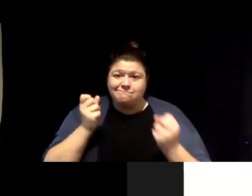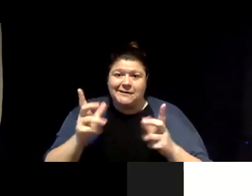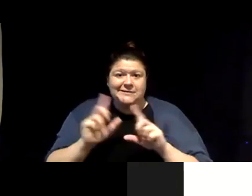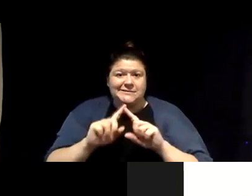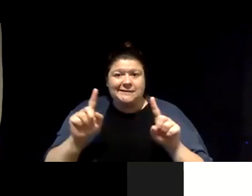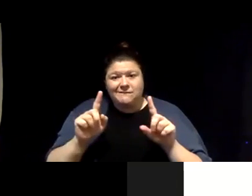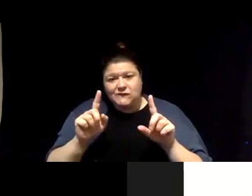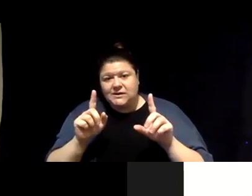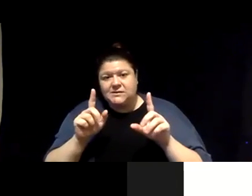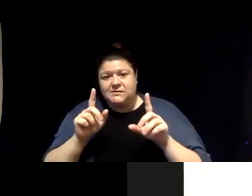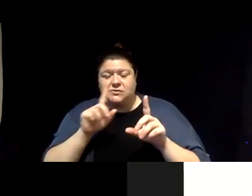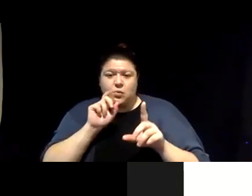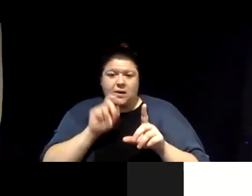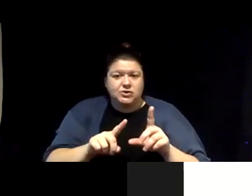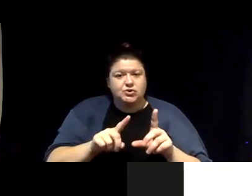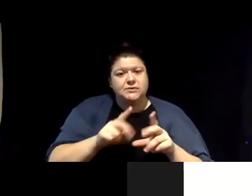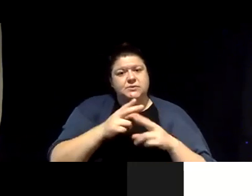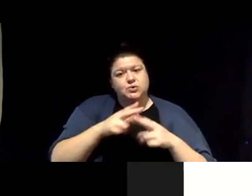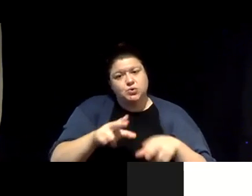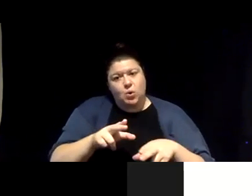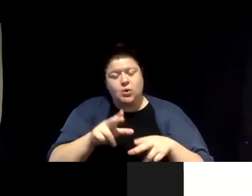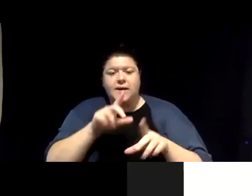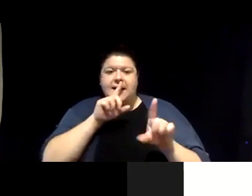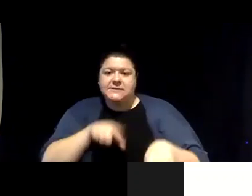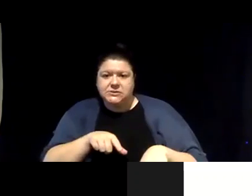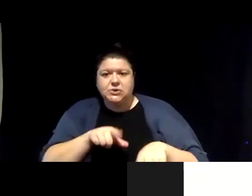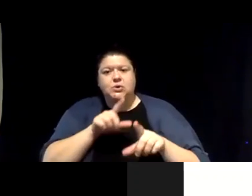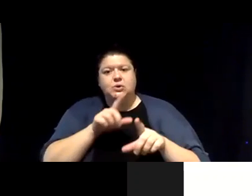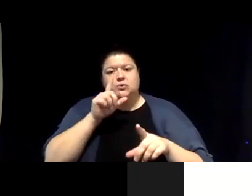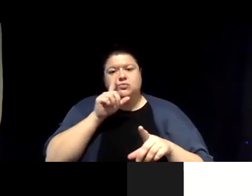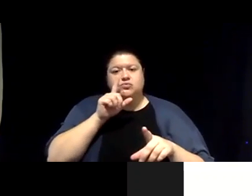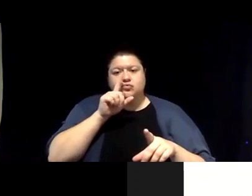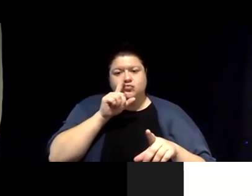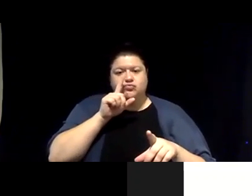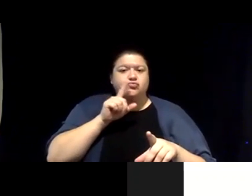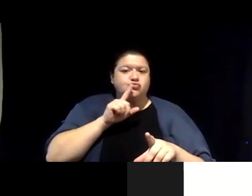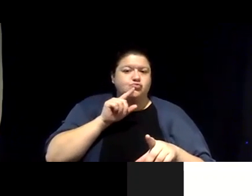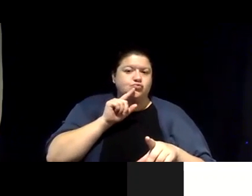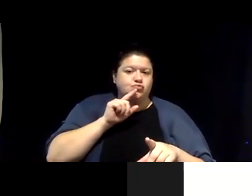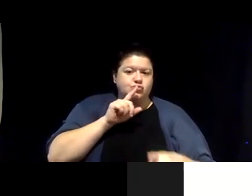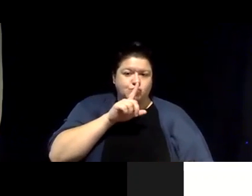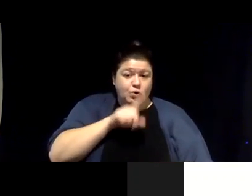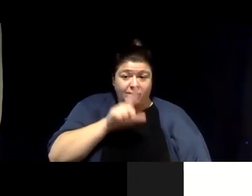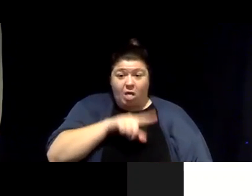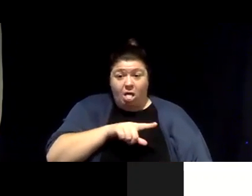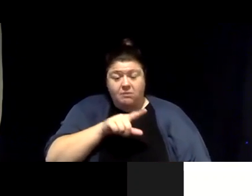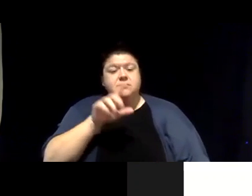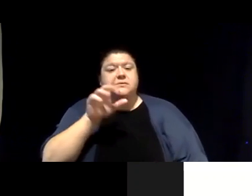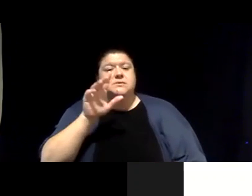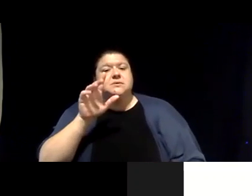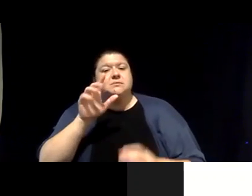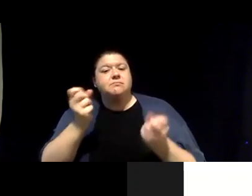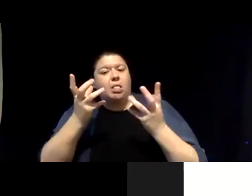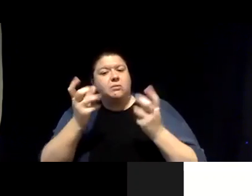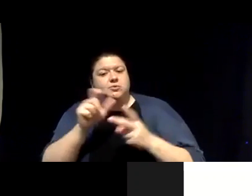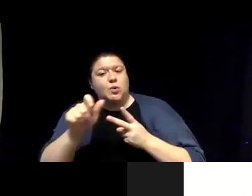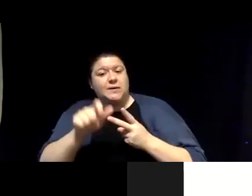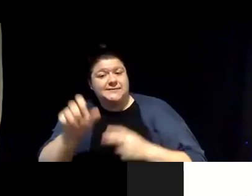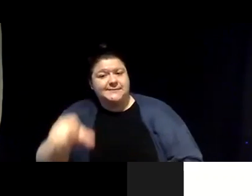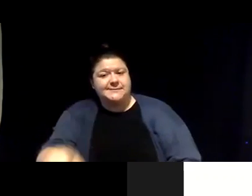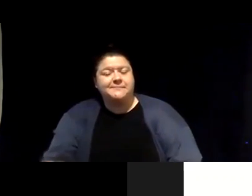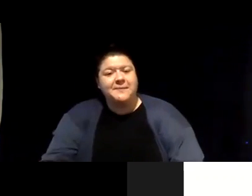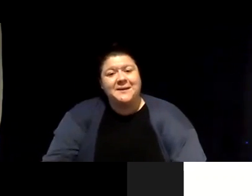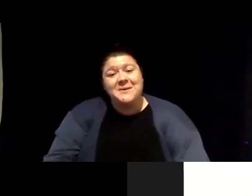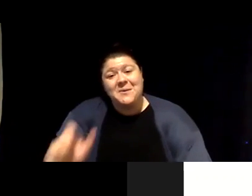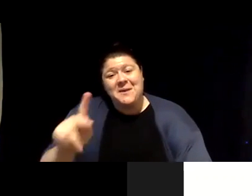short answers and multiple choice and true and false and all those, right? Yes. Yeah. Yes, exactly. Okay.